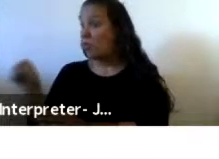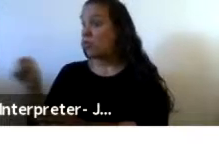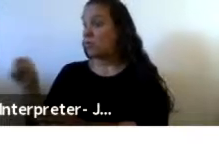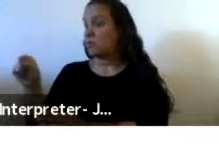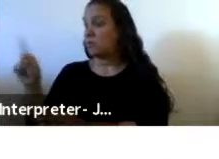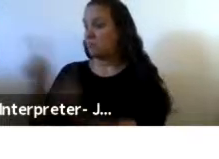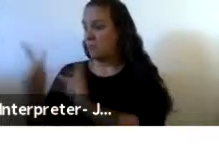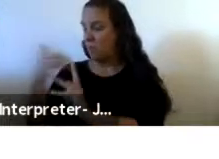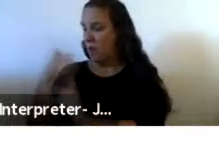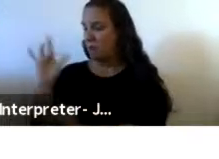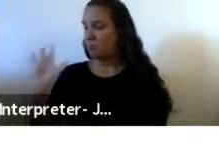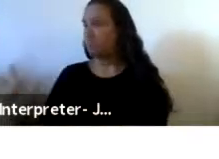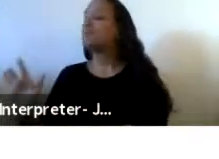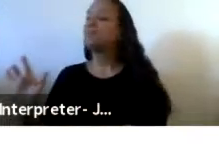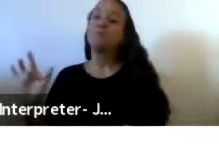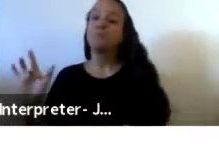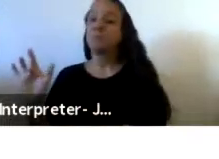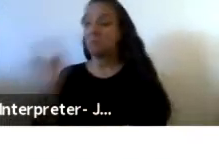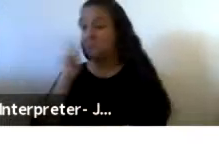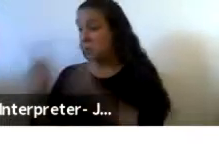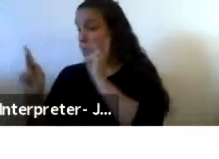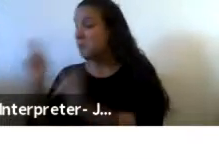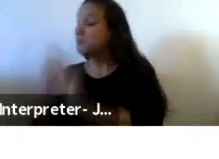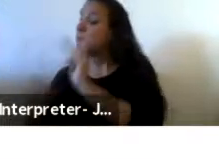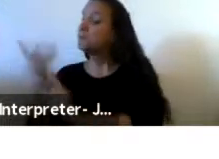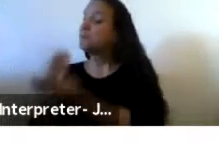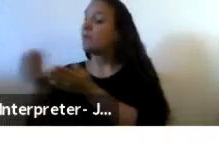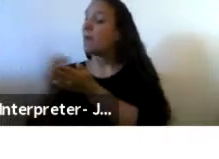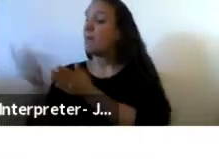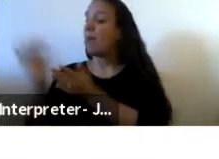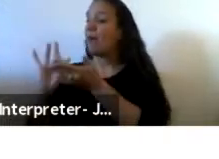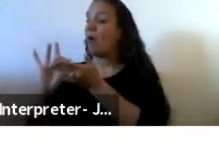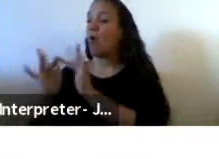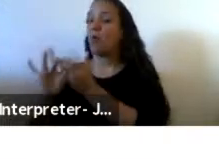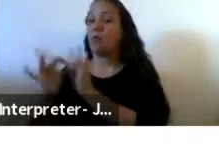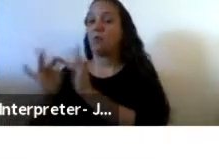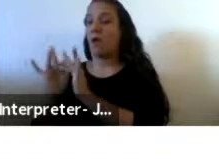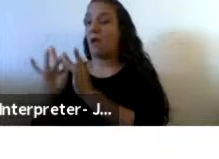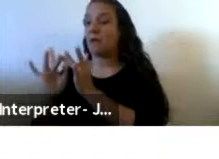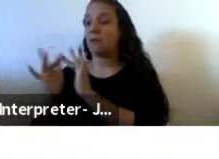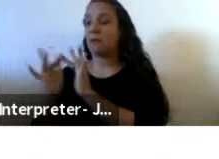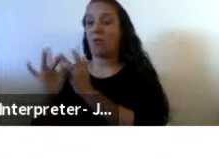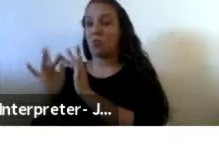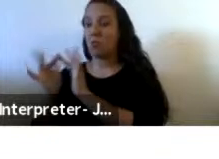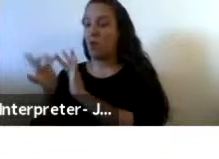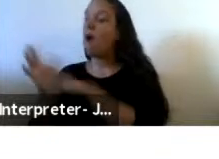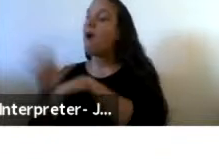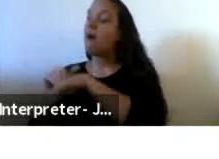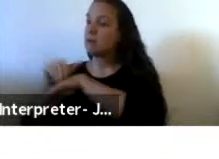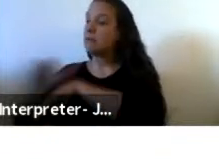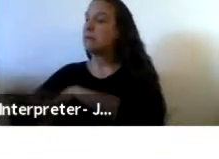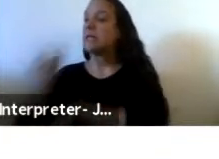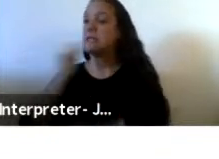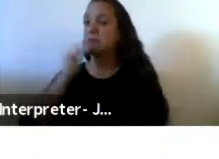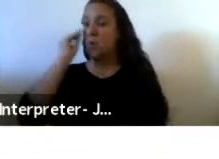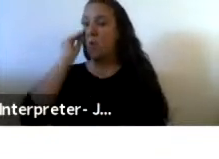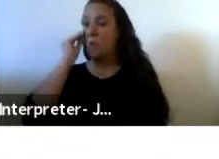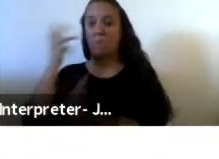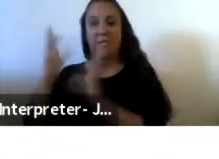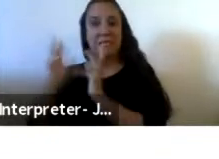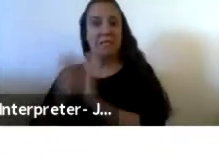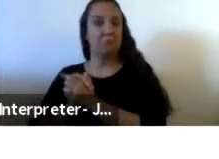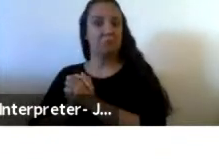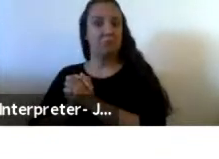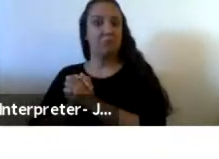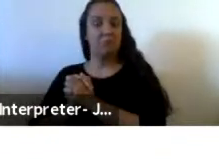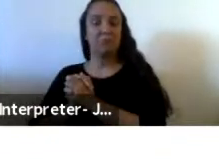buying online, it would just be people buying online and how they would actually just get the products into their home. But one of the things that we're